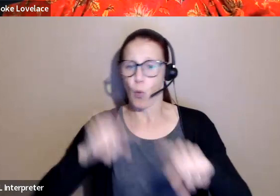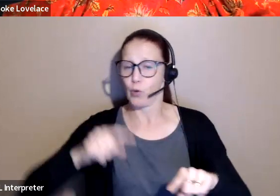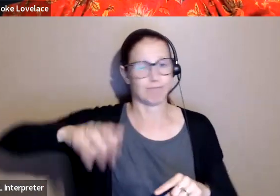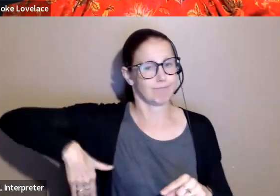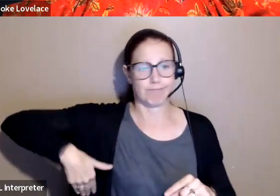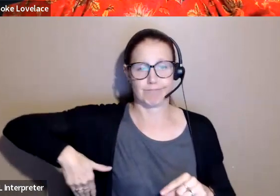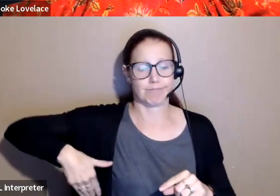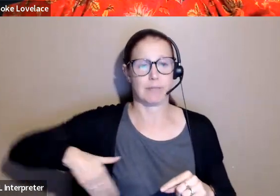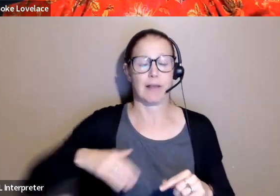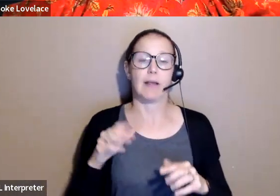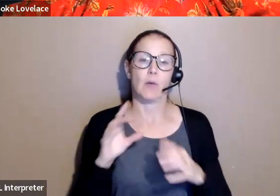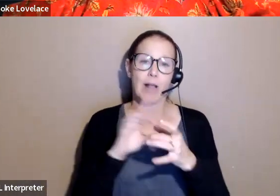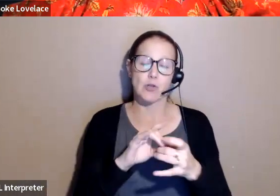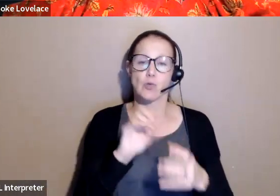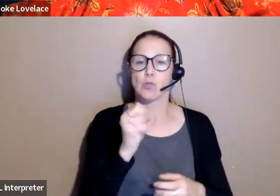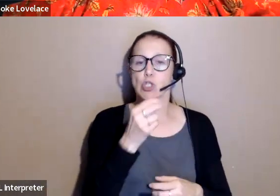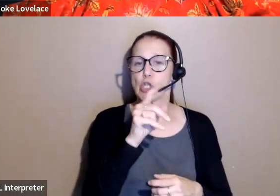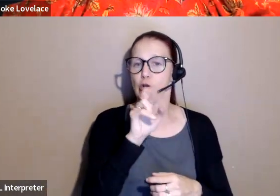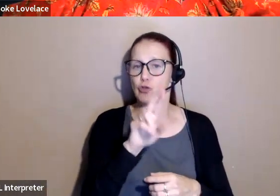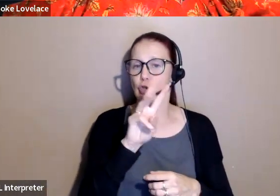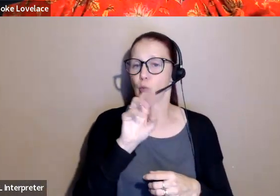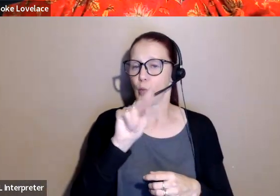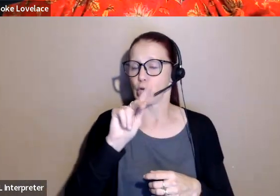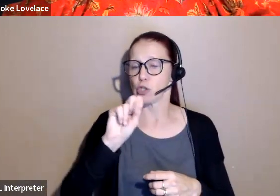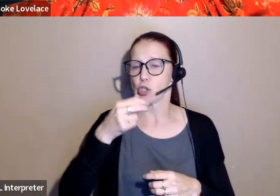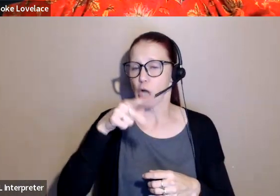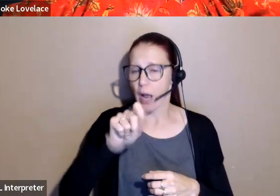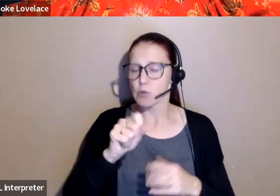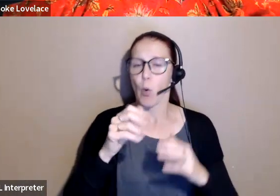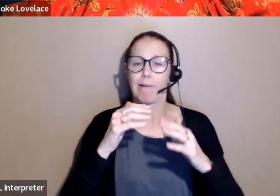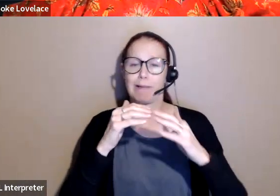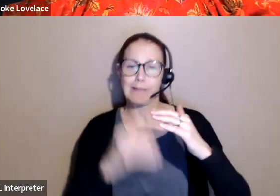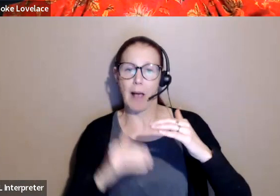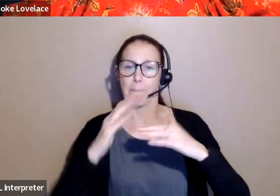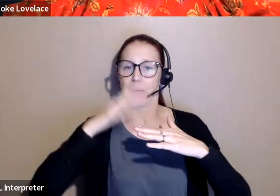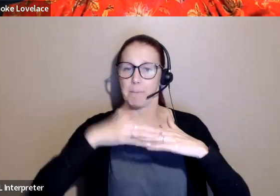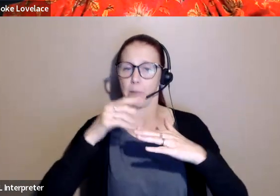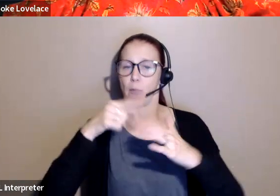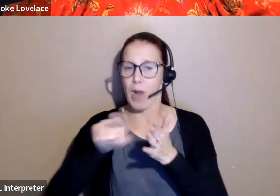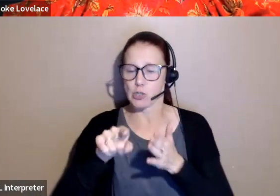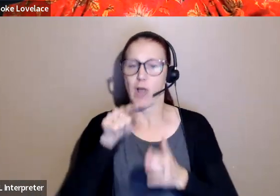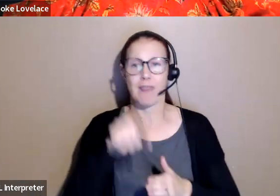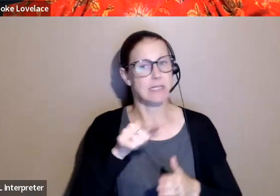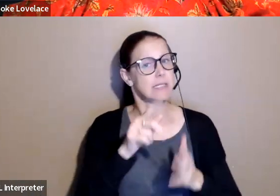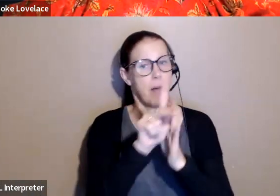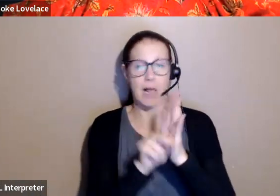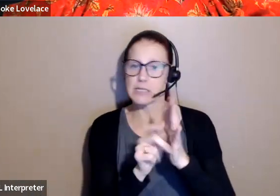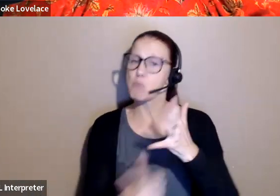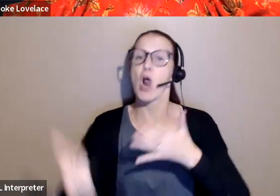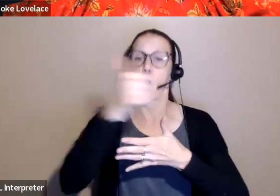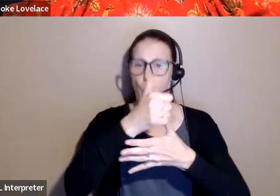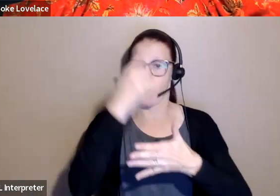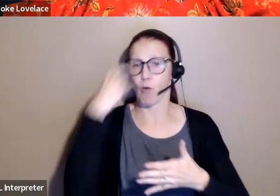workshops or sub-minimum wage. So this is a policy priority for us.